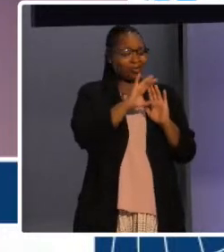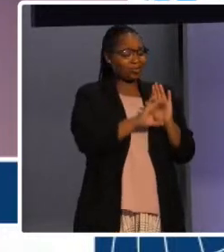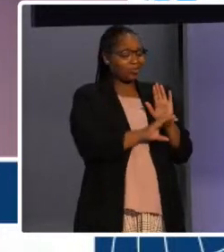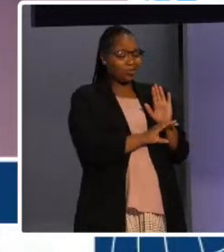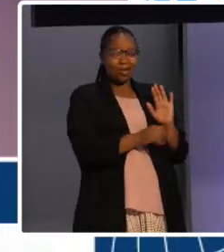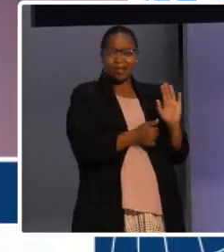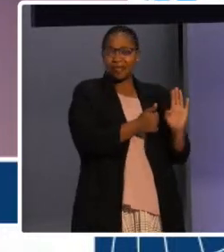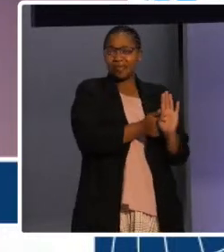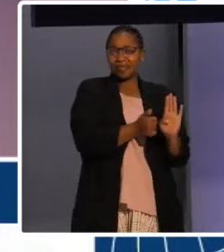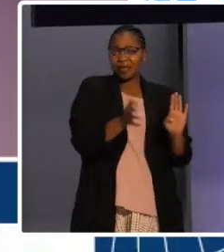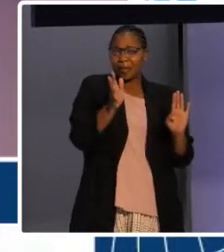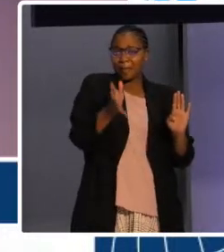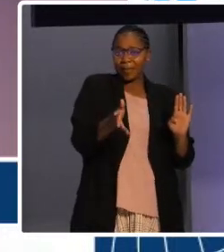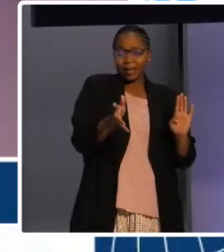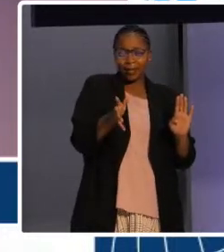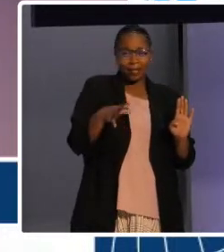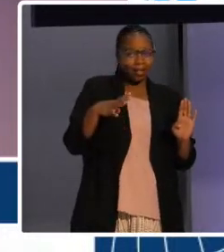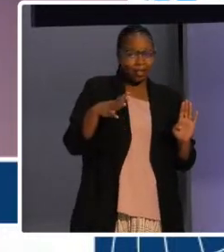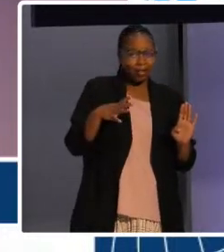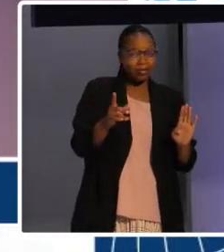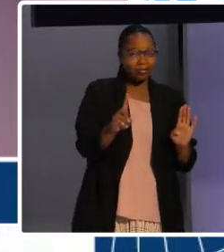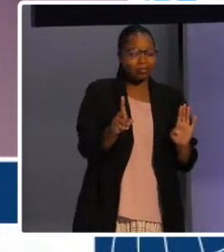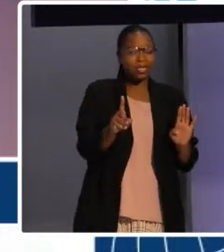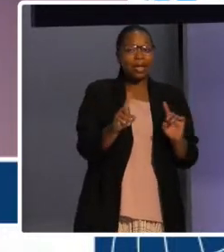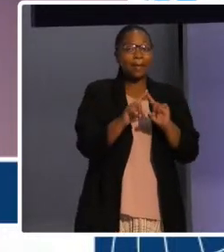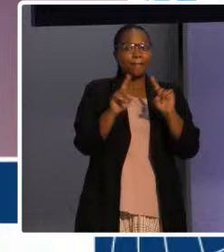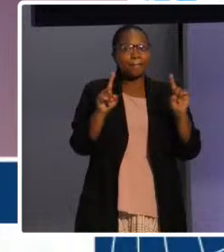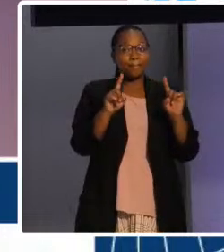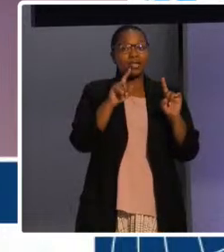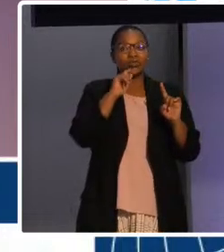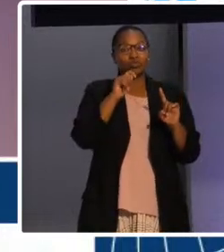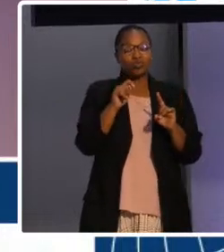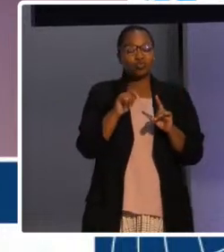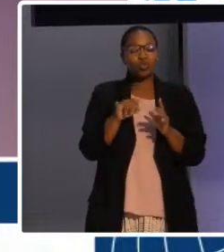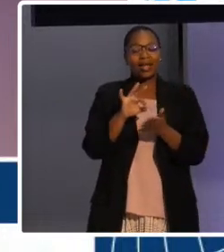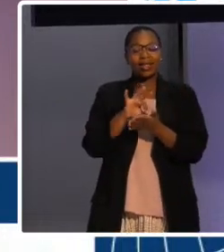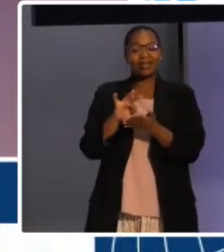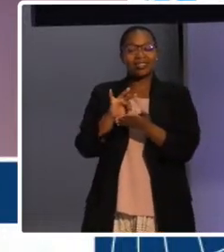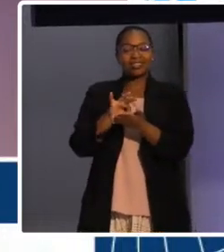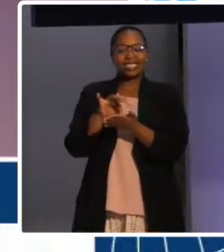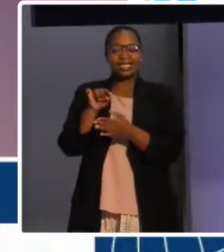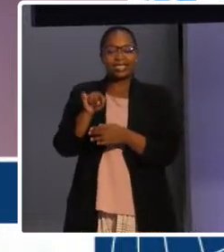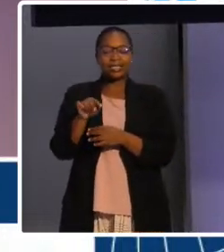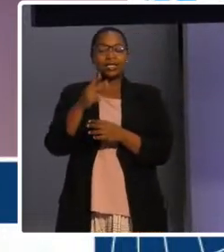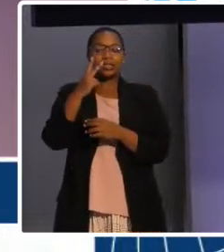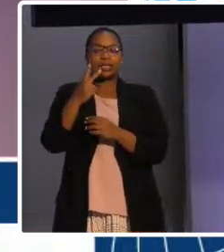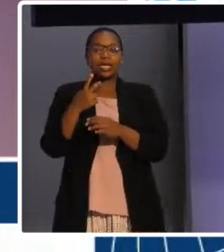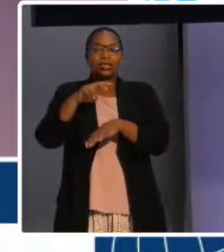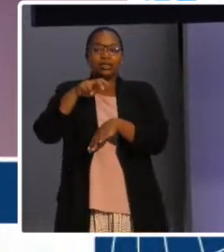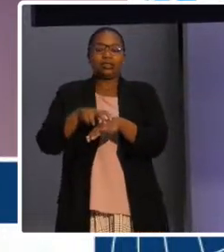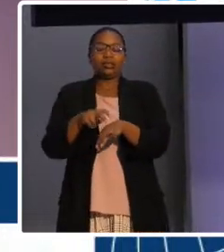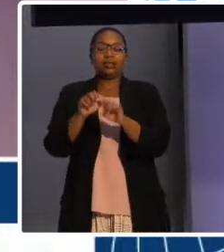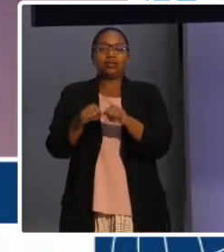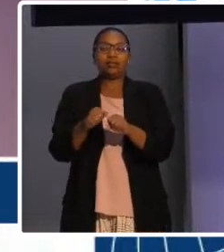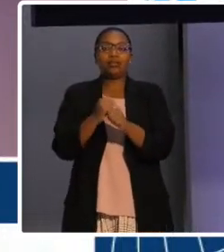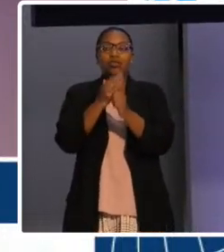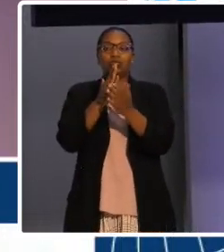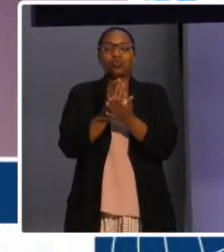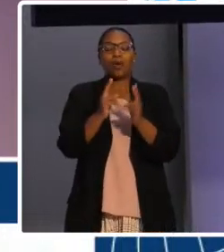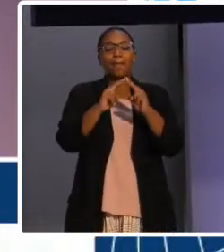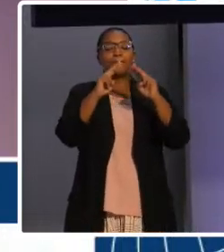compliance, but rather that elections should be seen as a means of ensuring durable